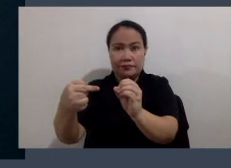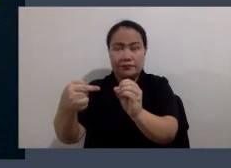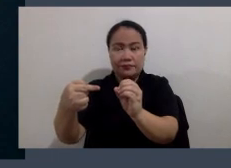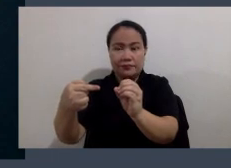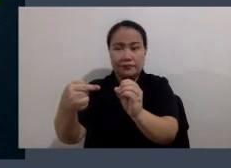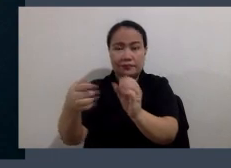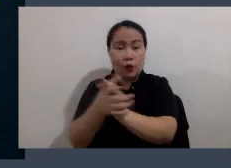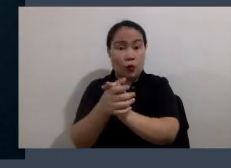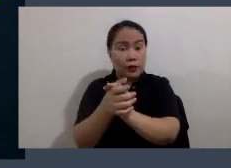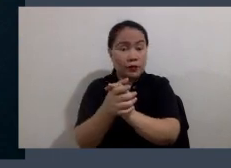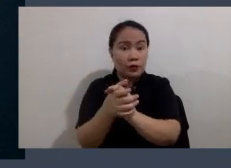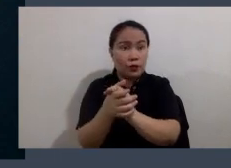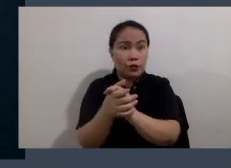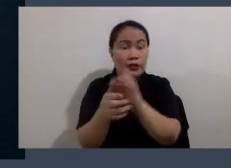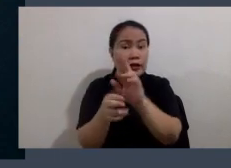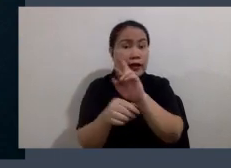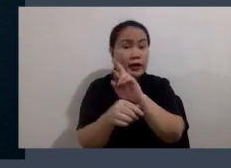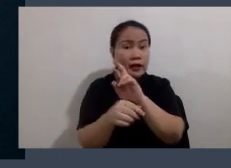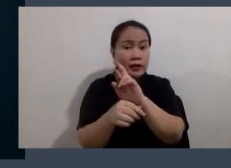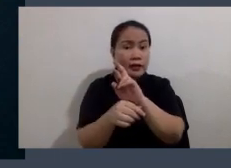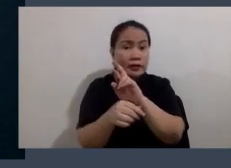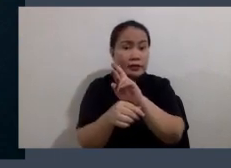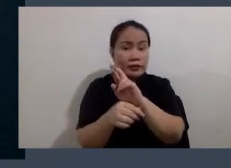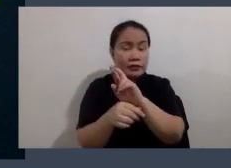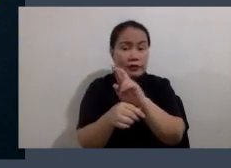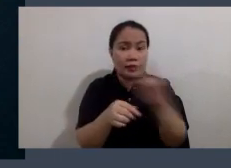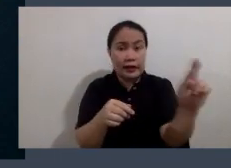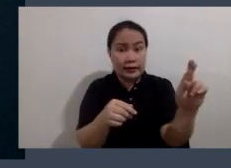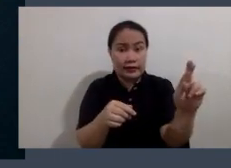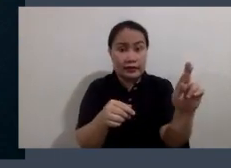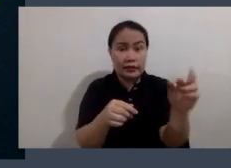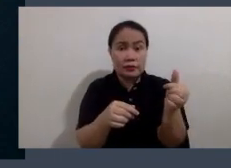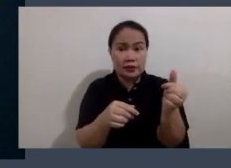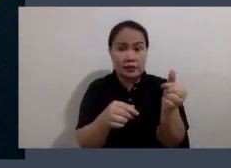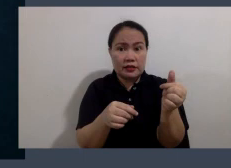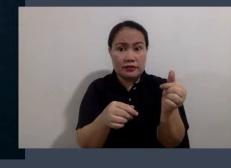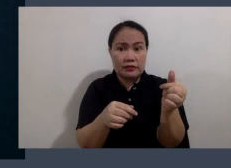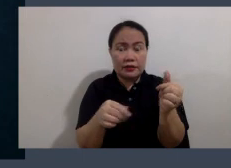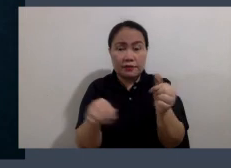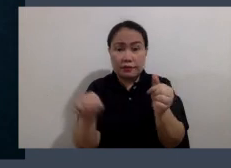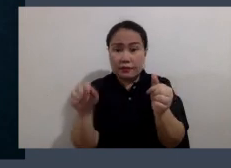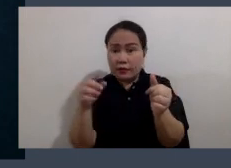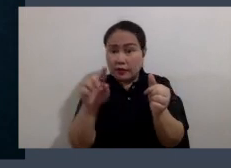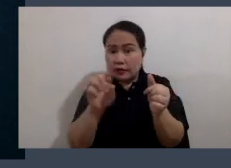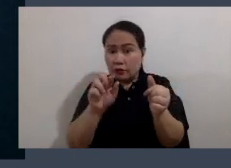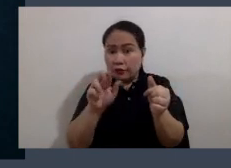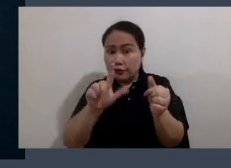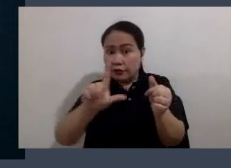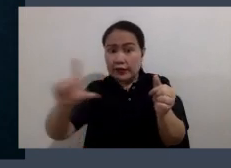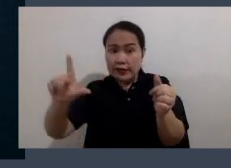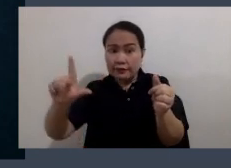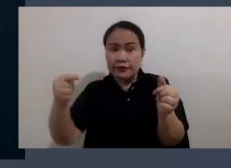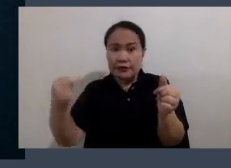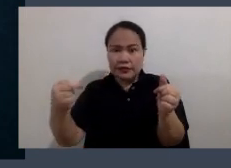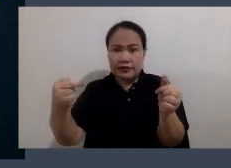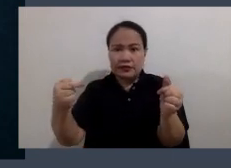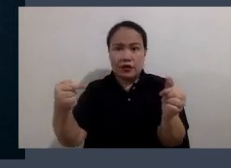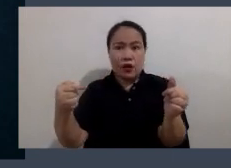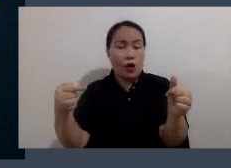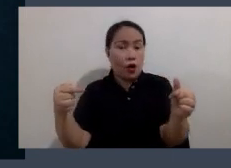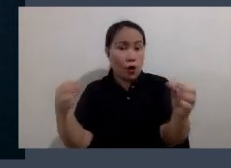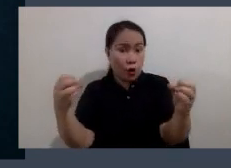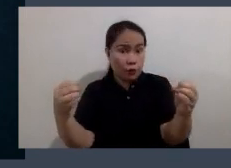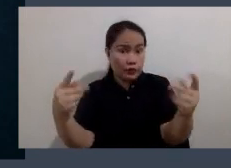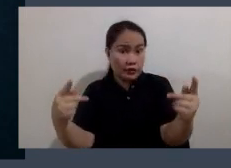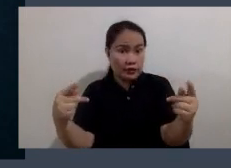negative numbers. Now, etong negative 1 at 1, ito yung tinatawag nating